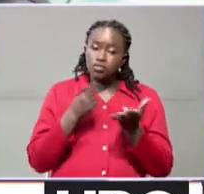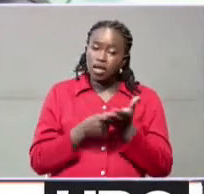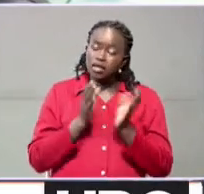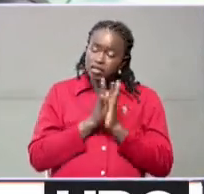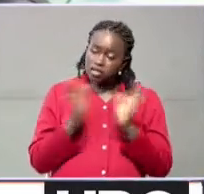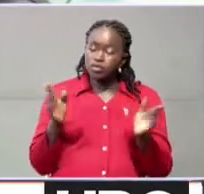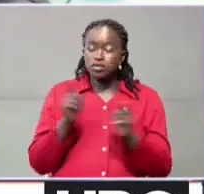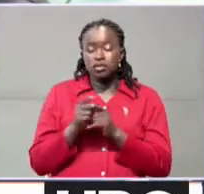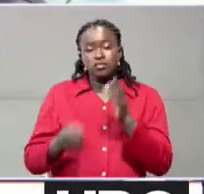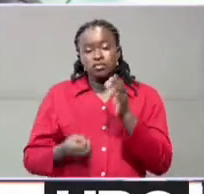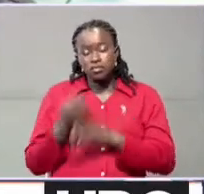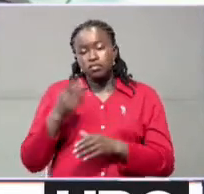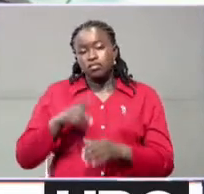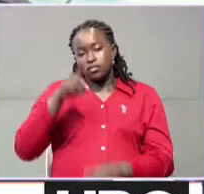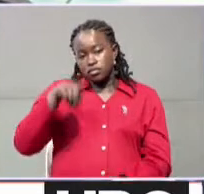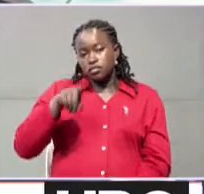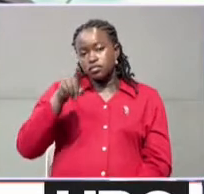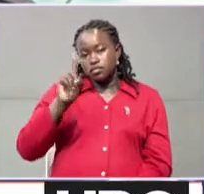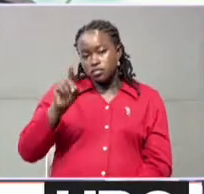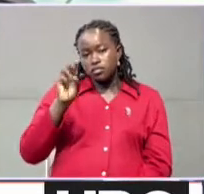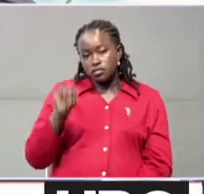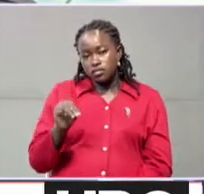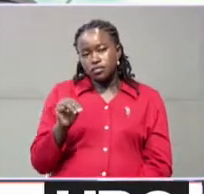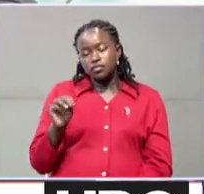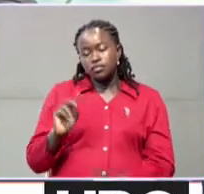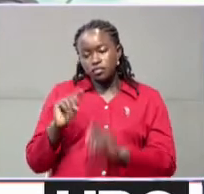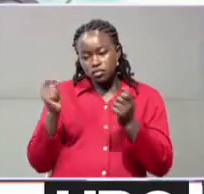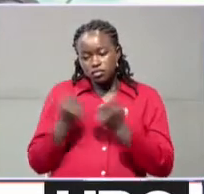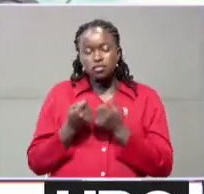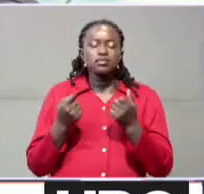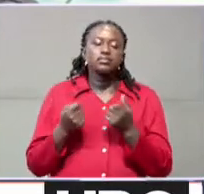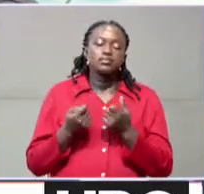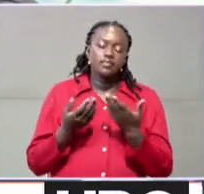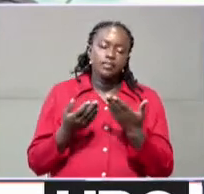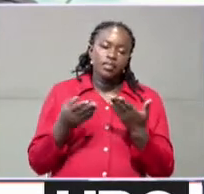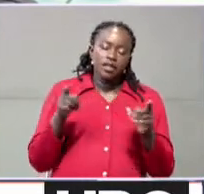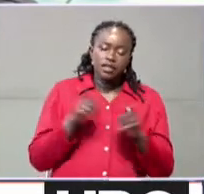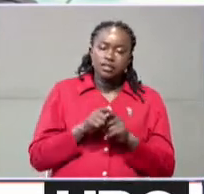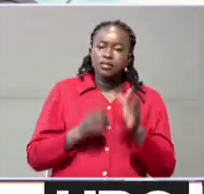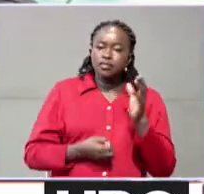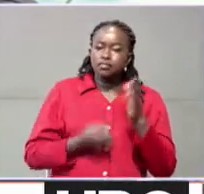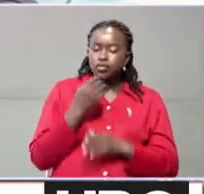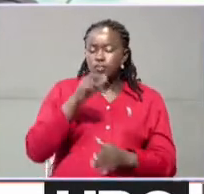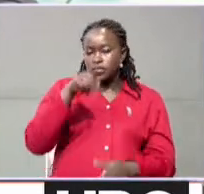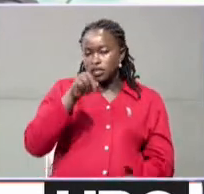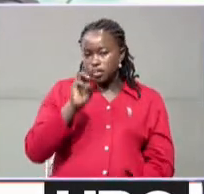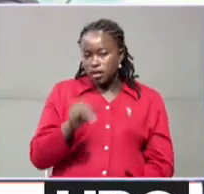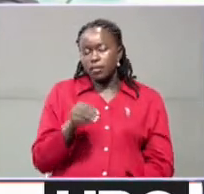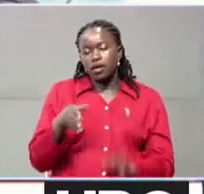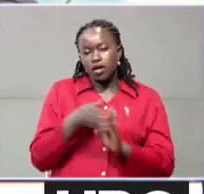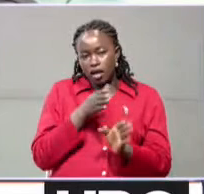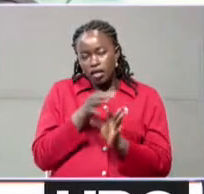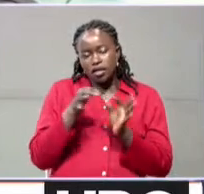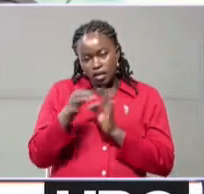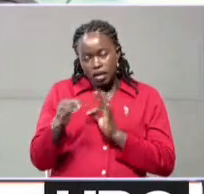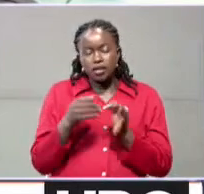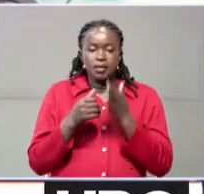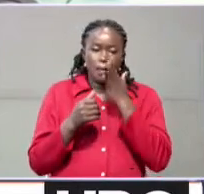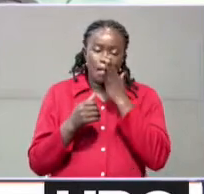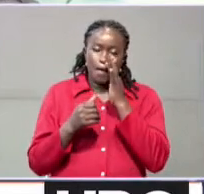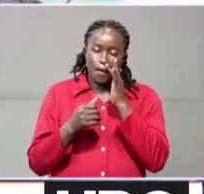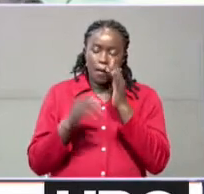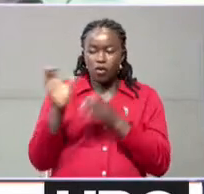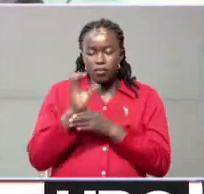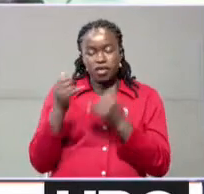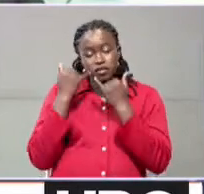establishment of the paris development model secretariat and development of pdm guidelines the committee was informed that so